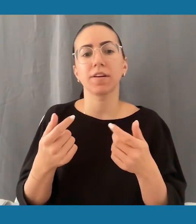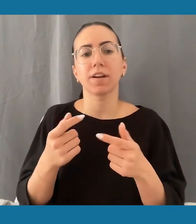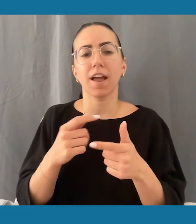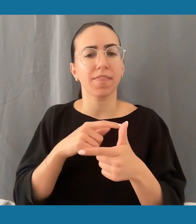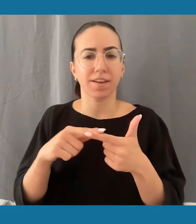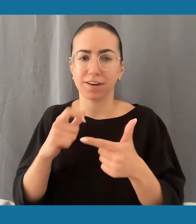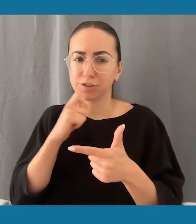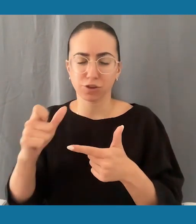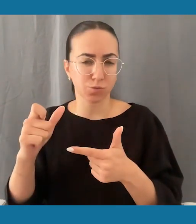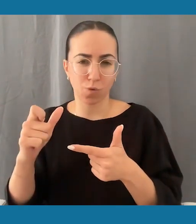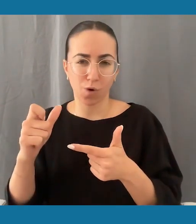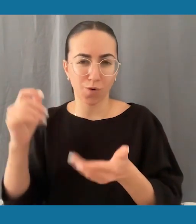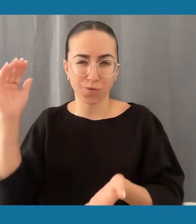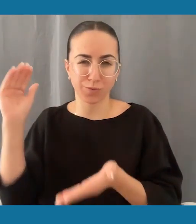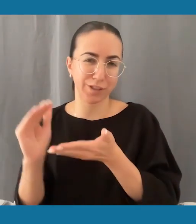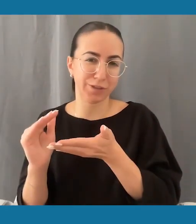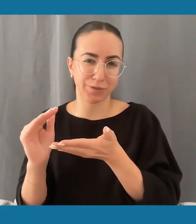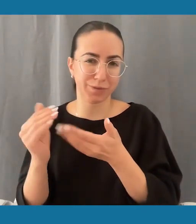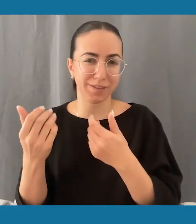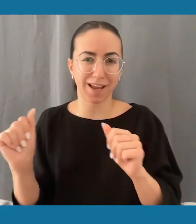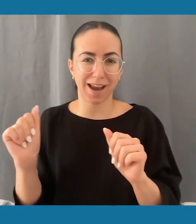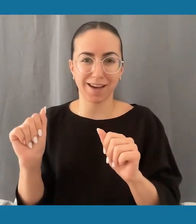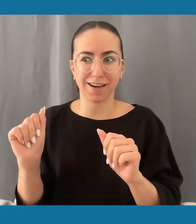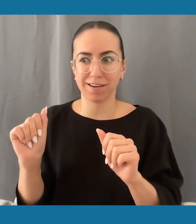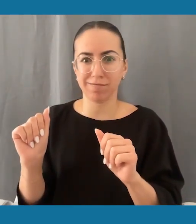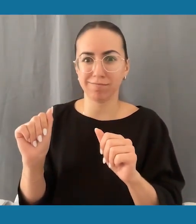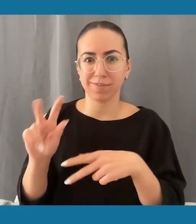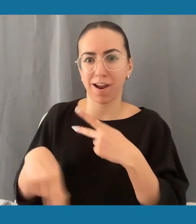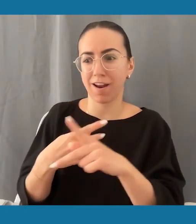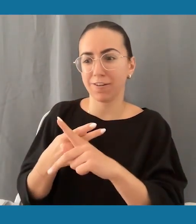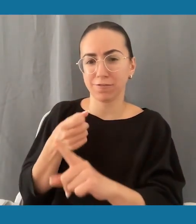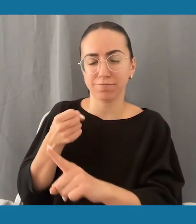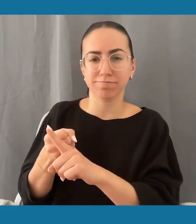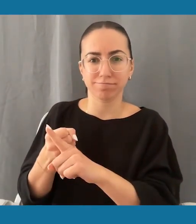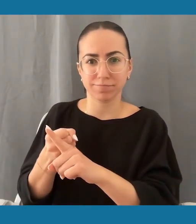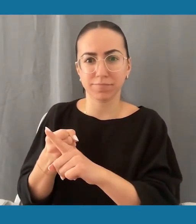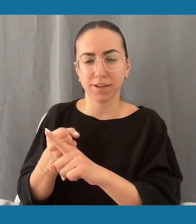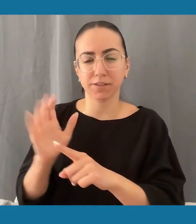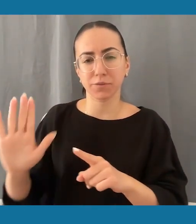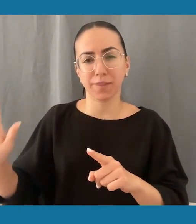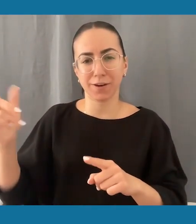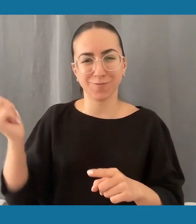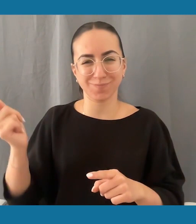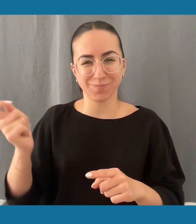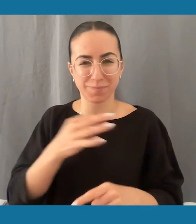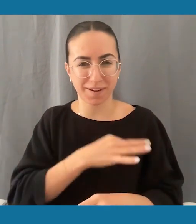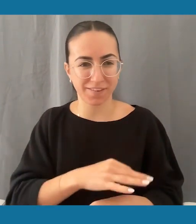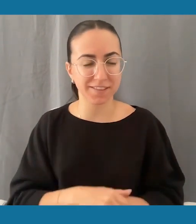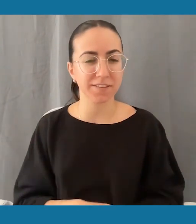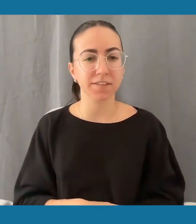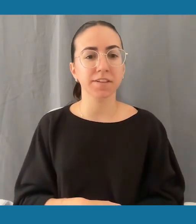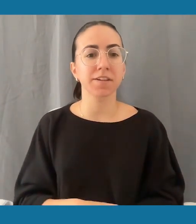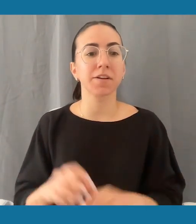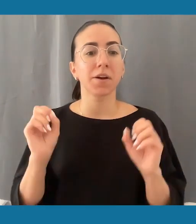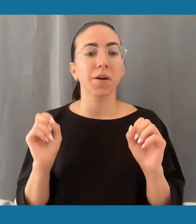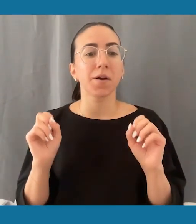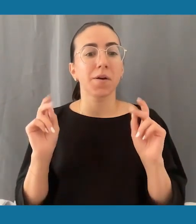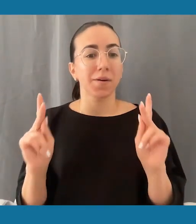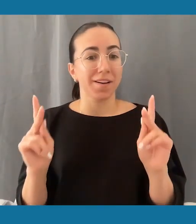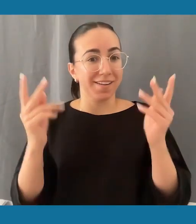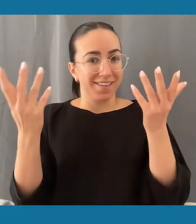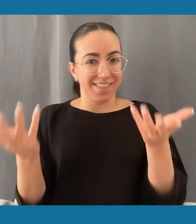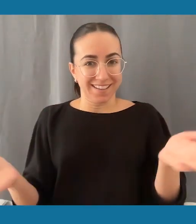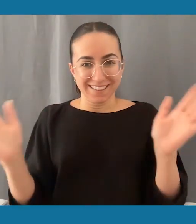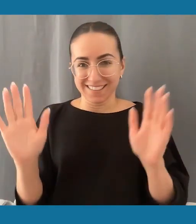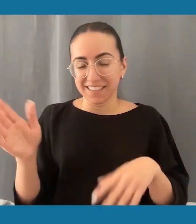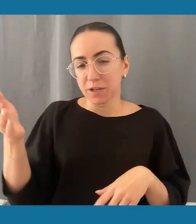a reduction in benefits. So with that, that is an introduction into special needs trusts and